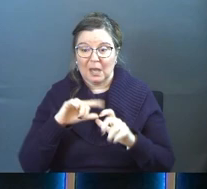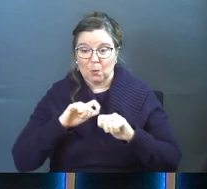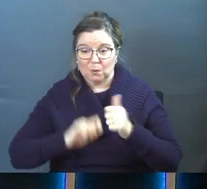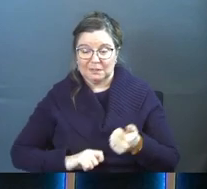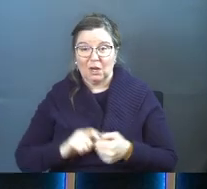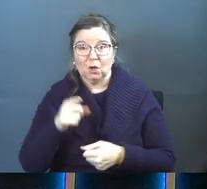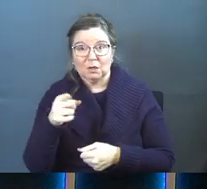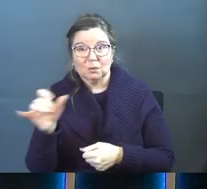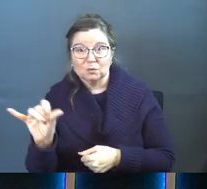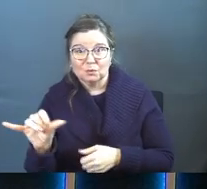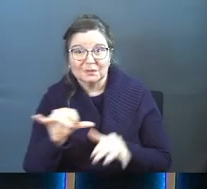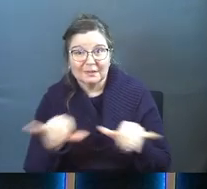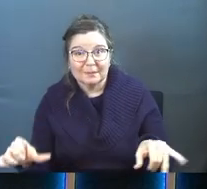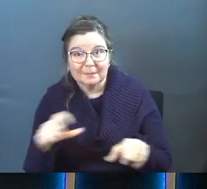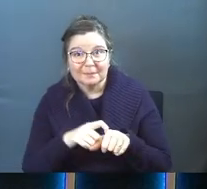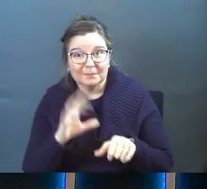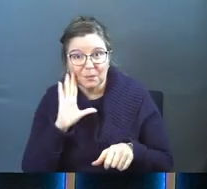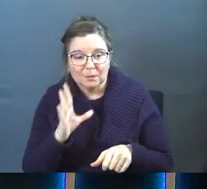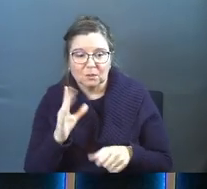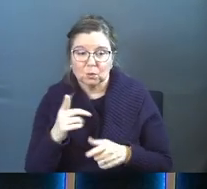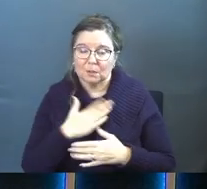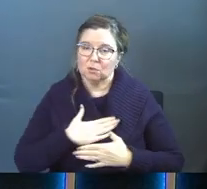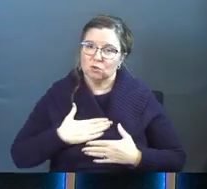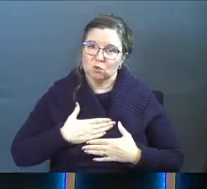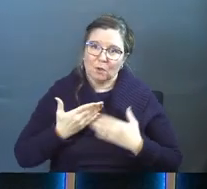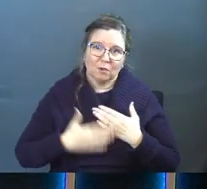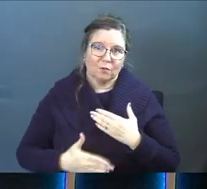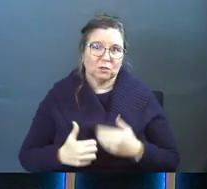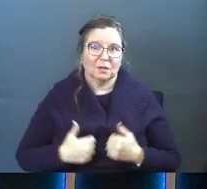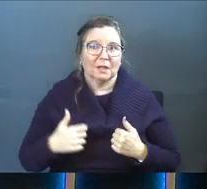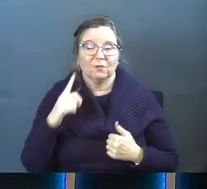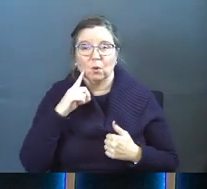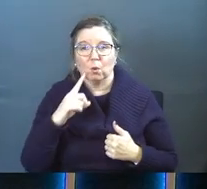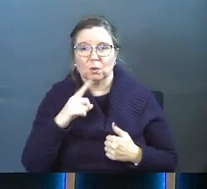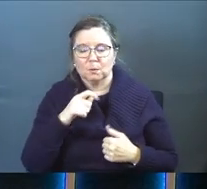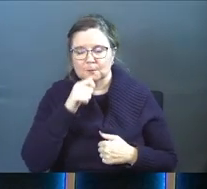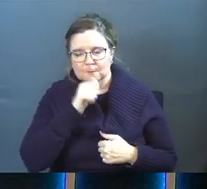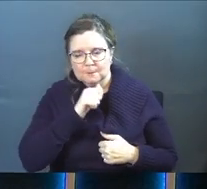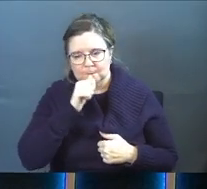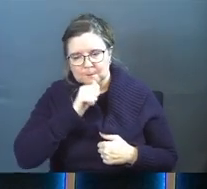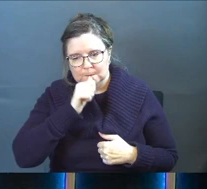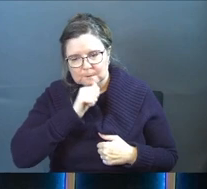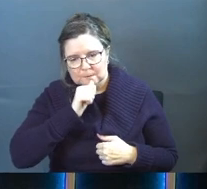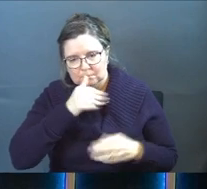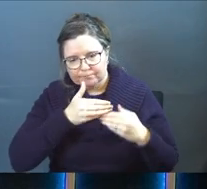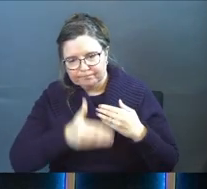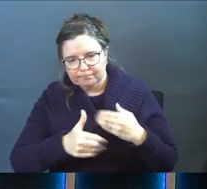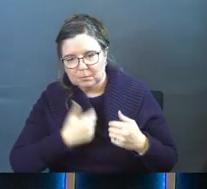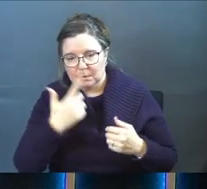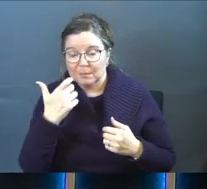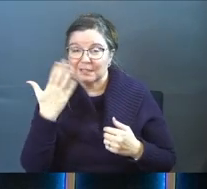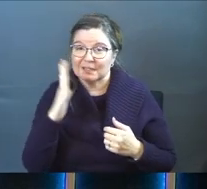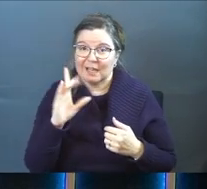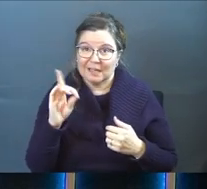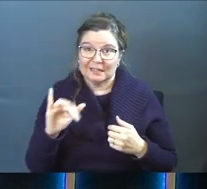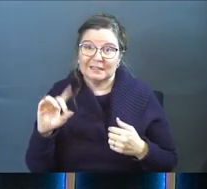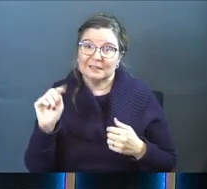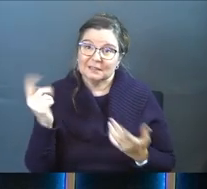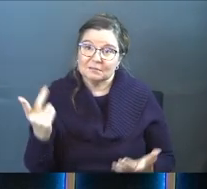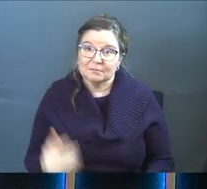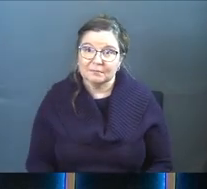you apart. You'll either enjoy it for the rest of your life or you'll endure it for the rest of your life because God did